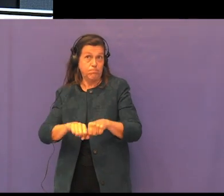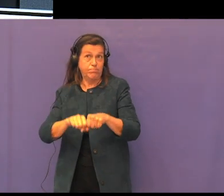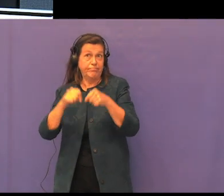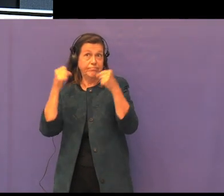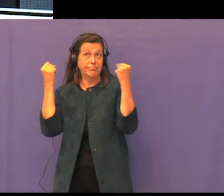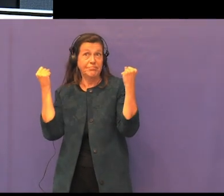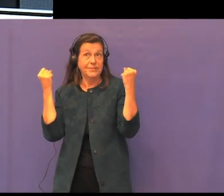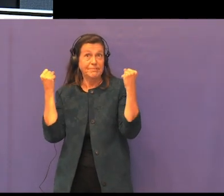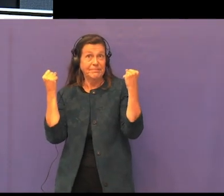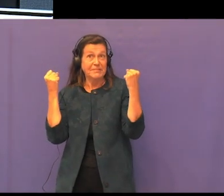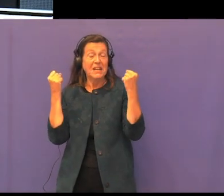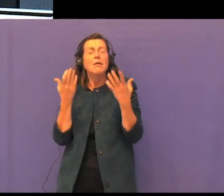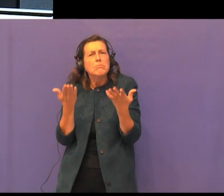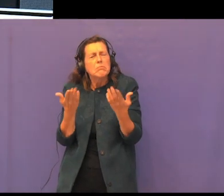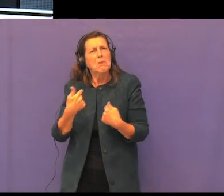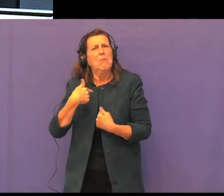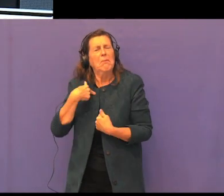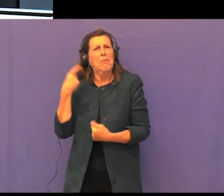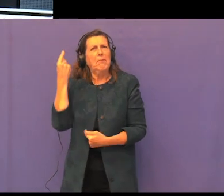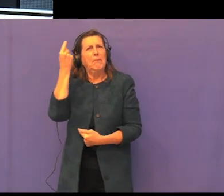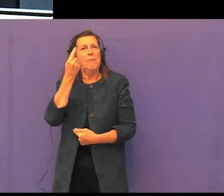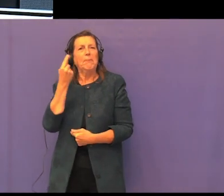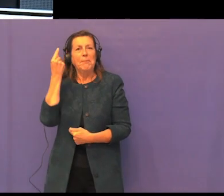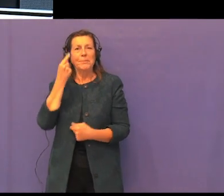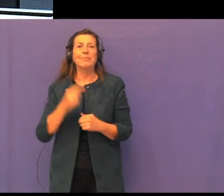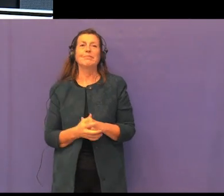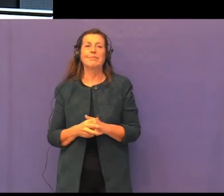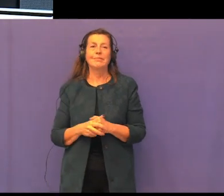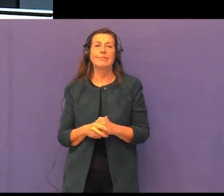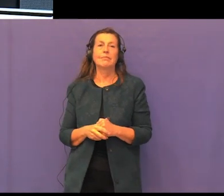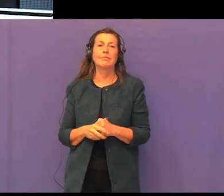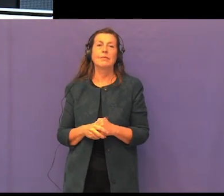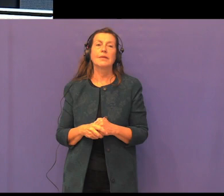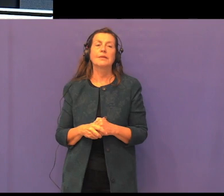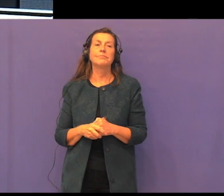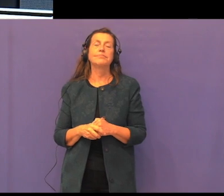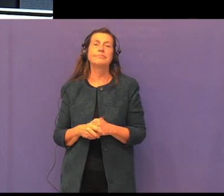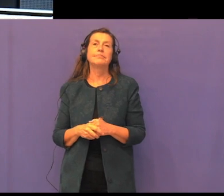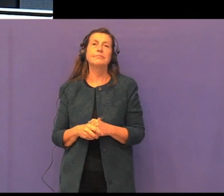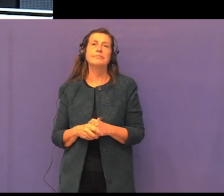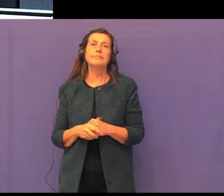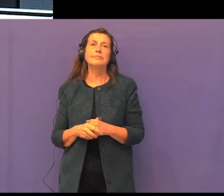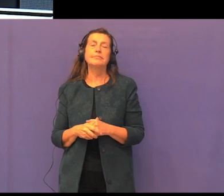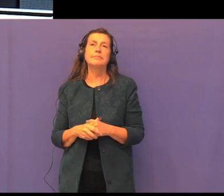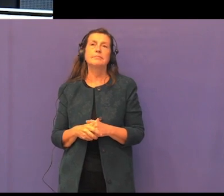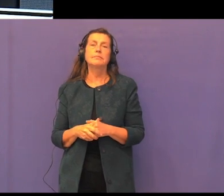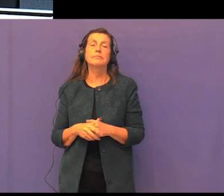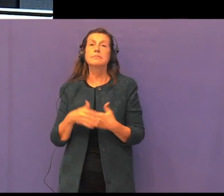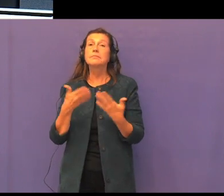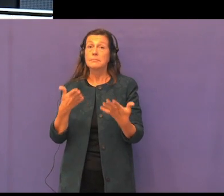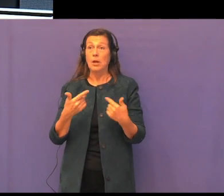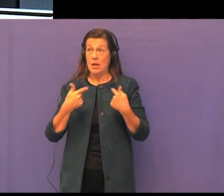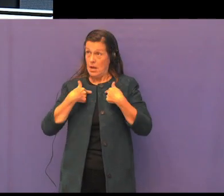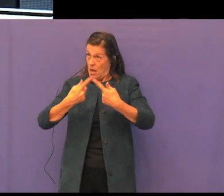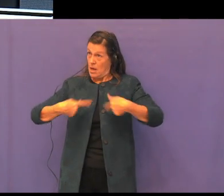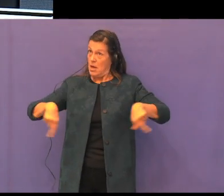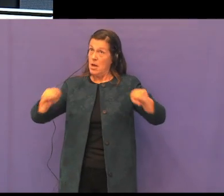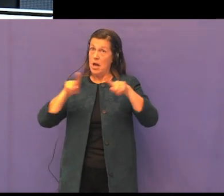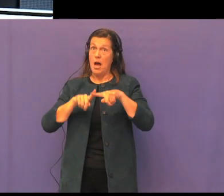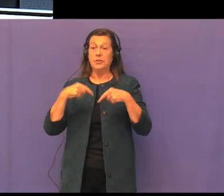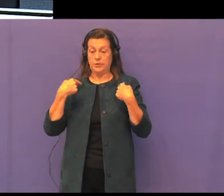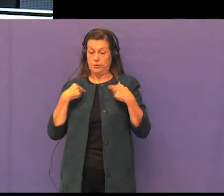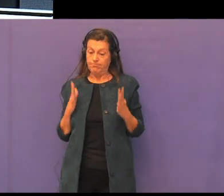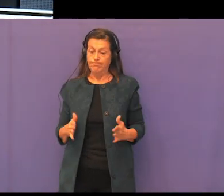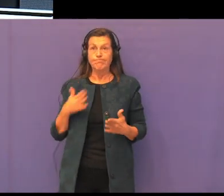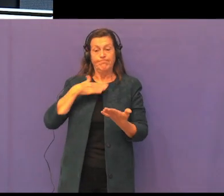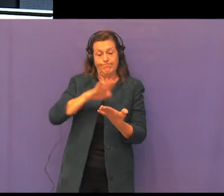the, if you like, the consequences for us as translators in terms of how we think about our practice, the kind